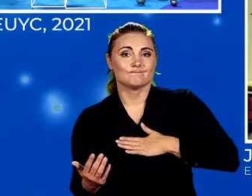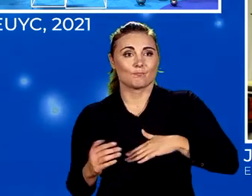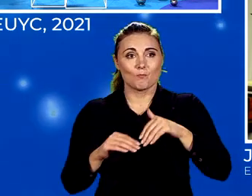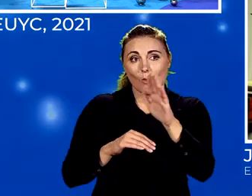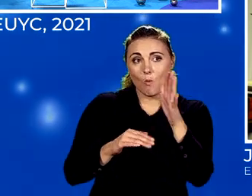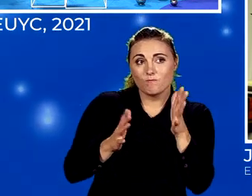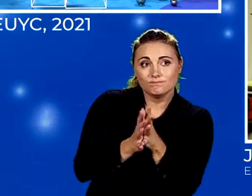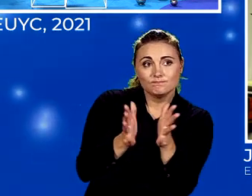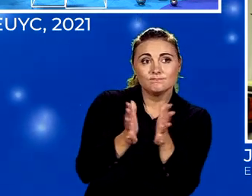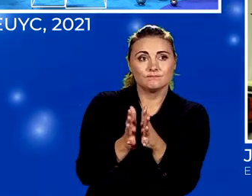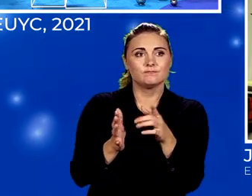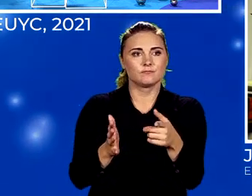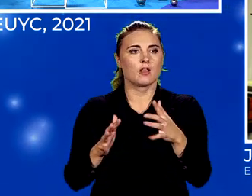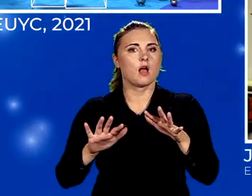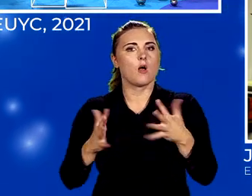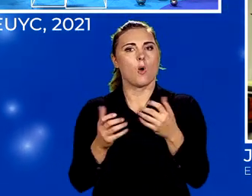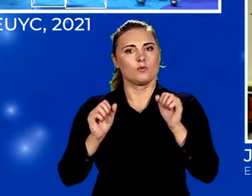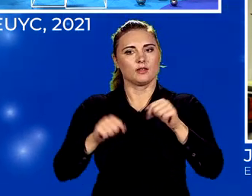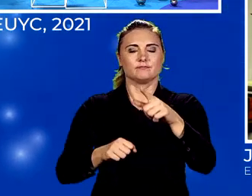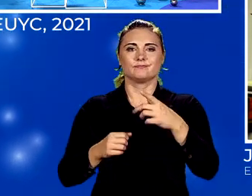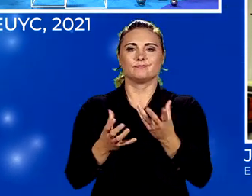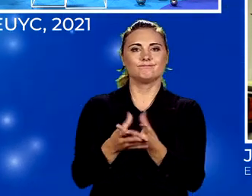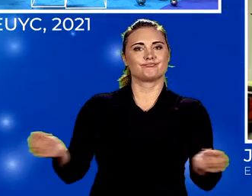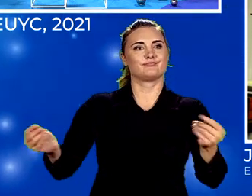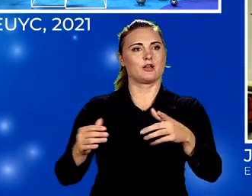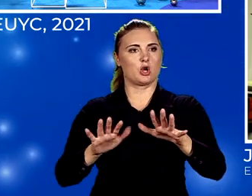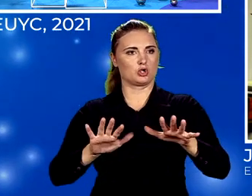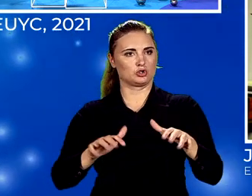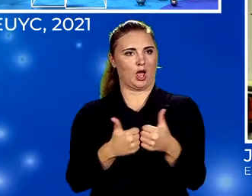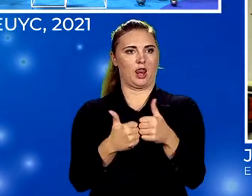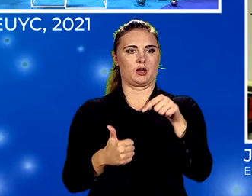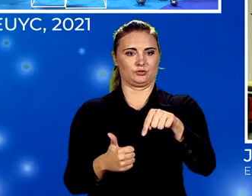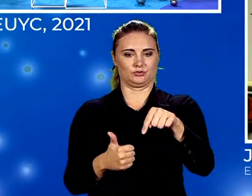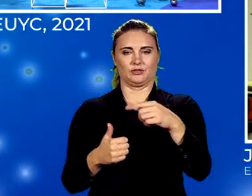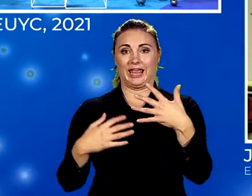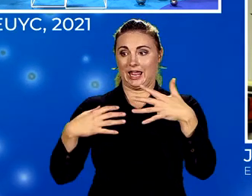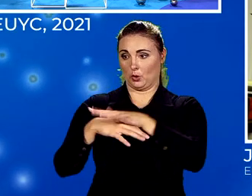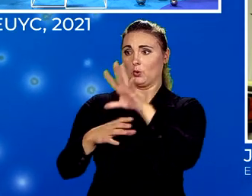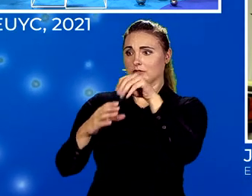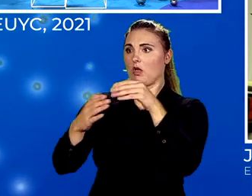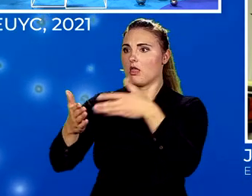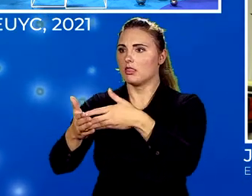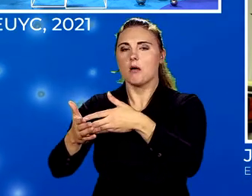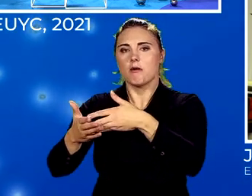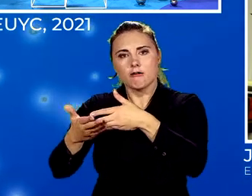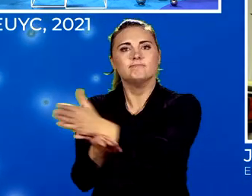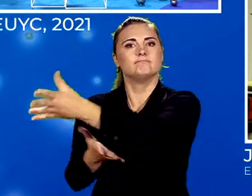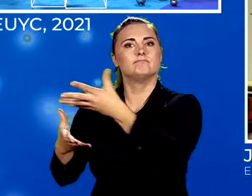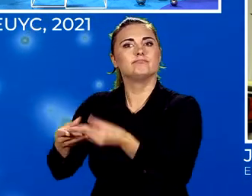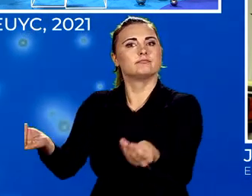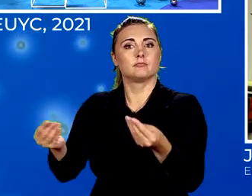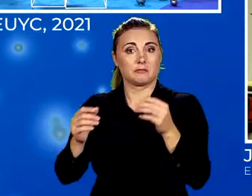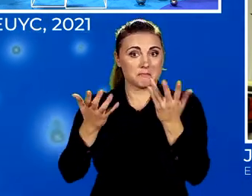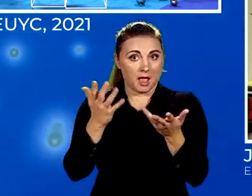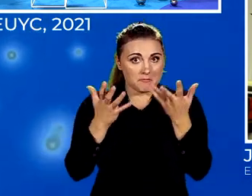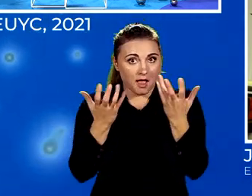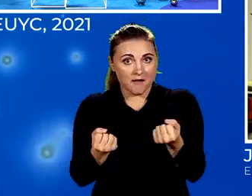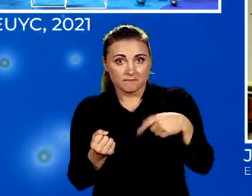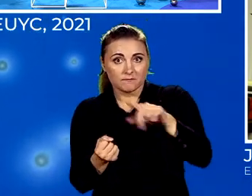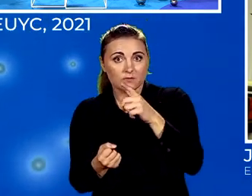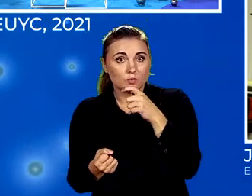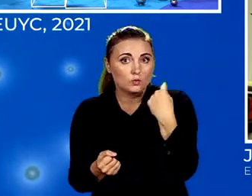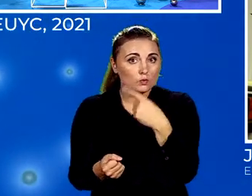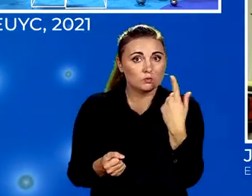overcome this challenge when it comes to inclusion in the project, for example, Christiana, that you implemented and all the work that the Youth Forum is